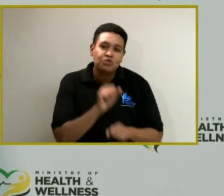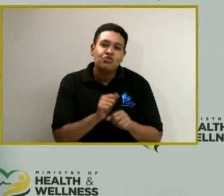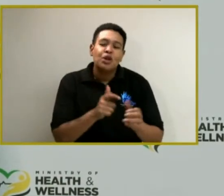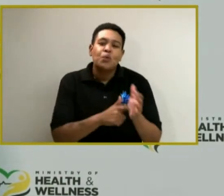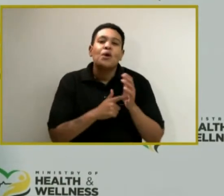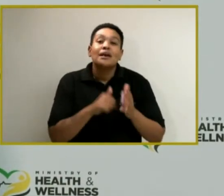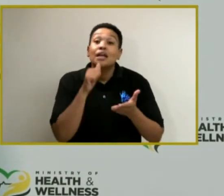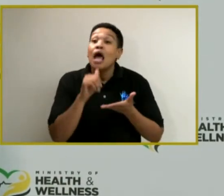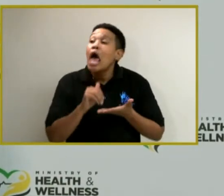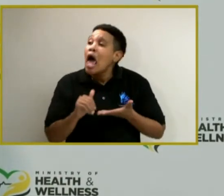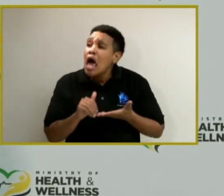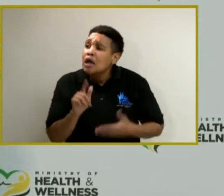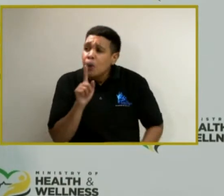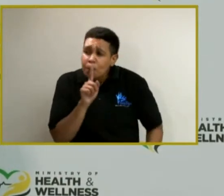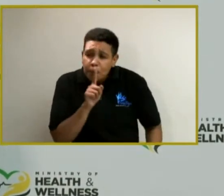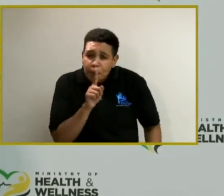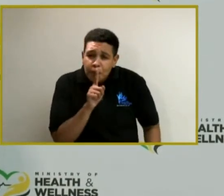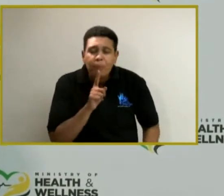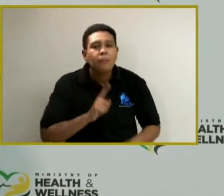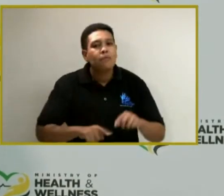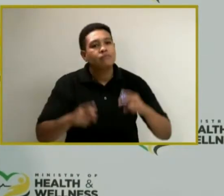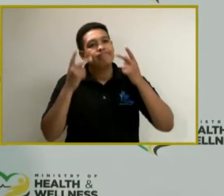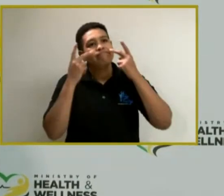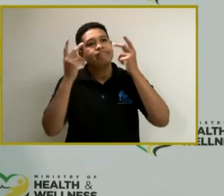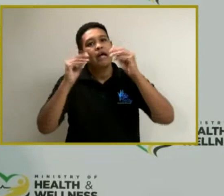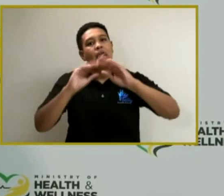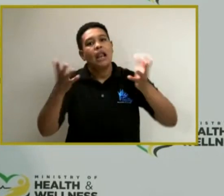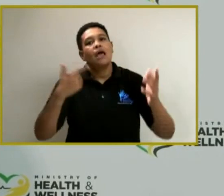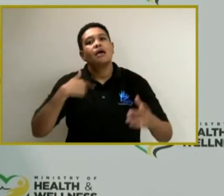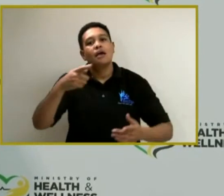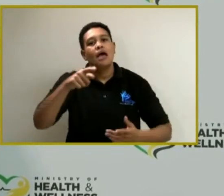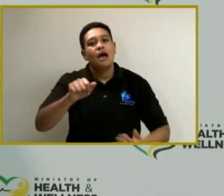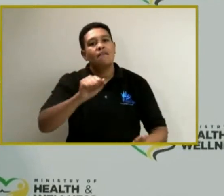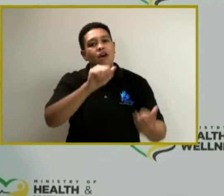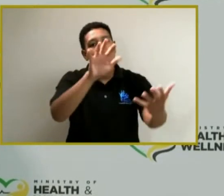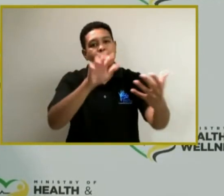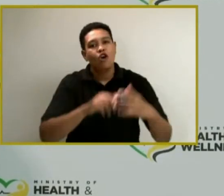not an excuse, but it is a reality that we have to confront.